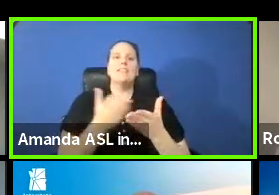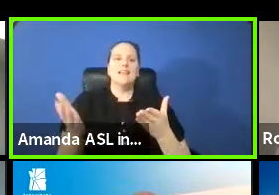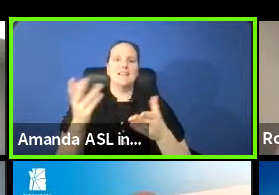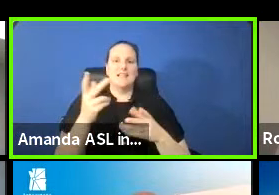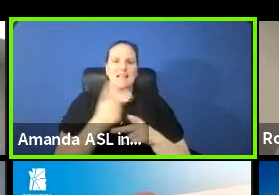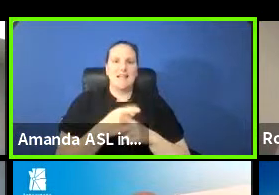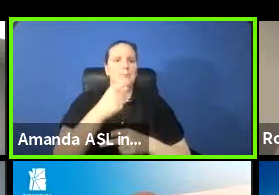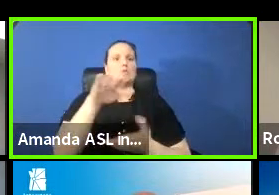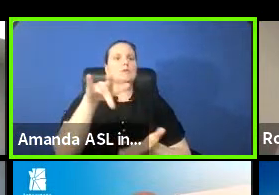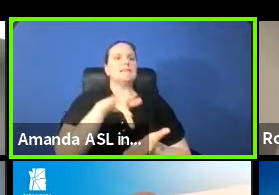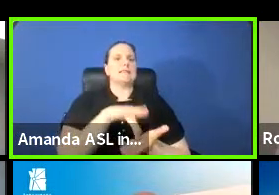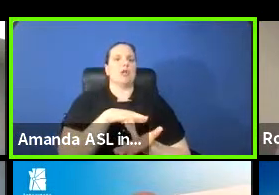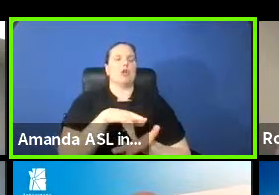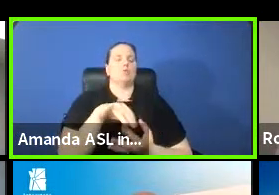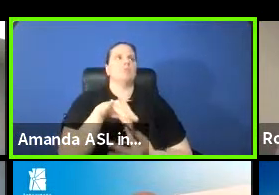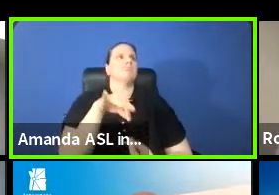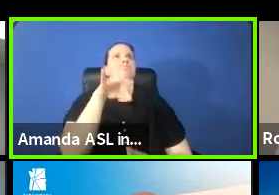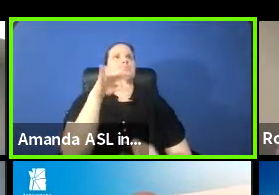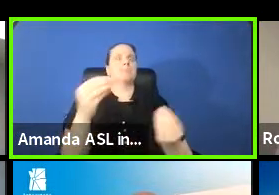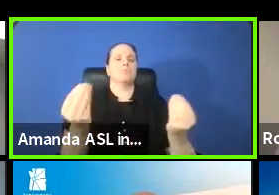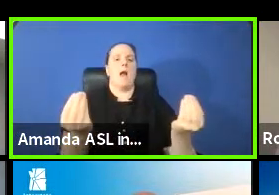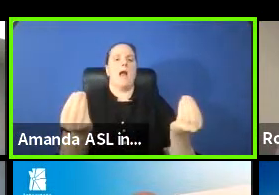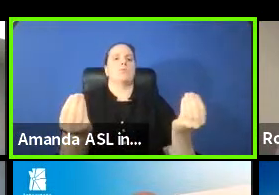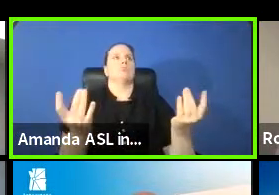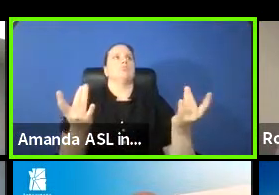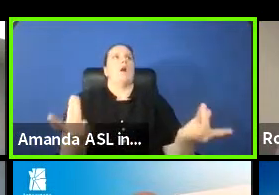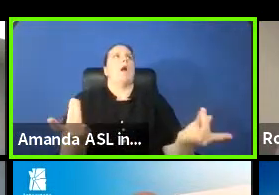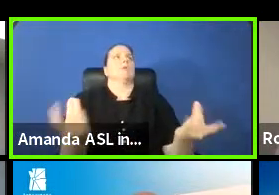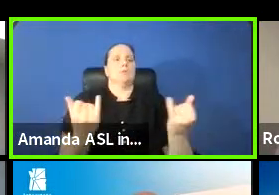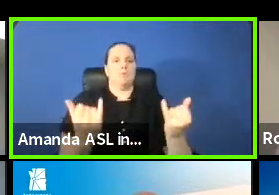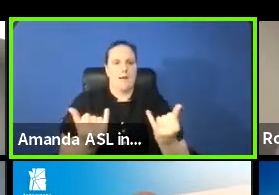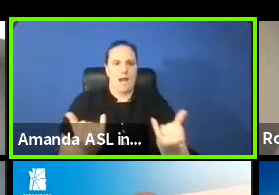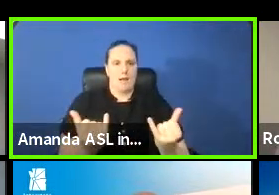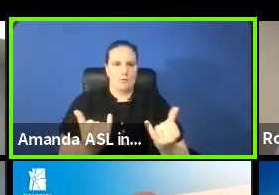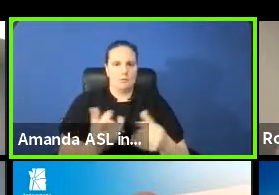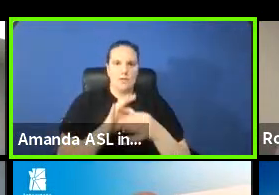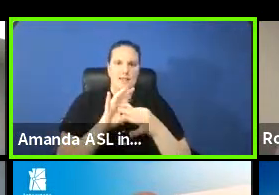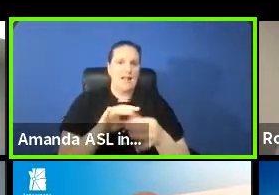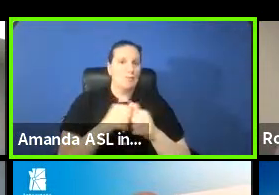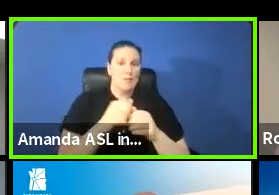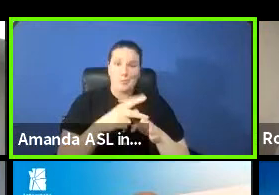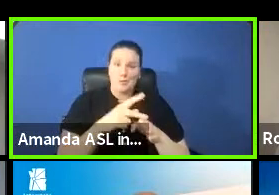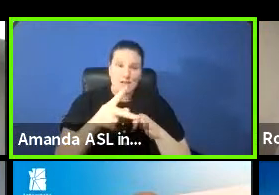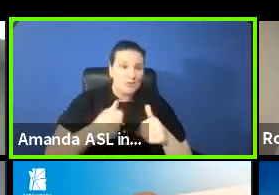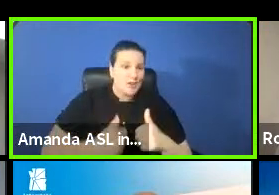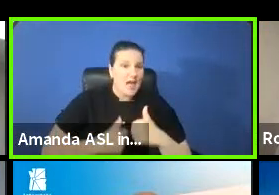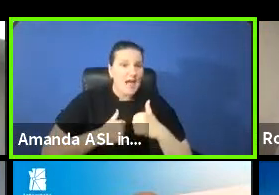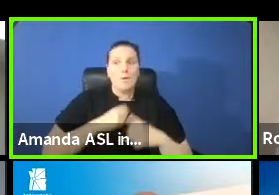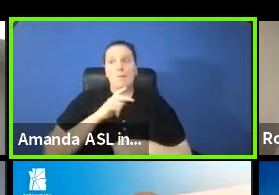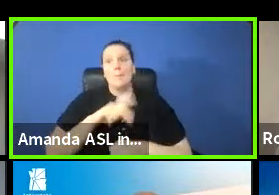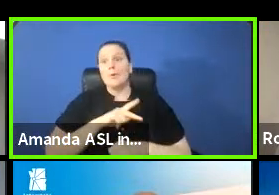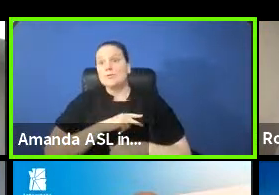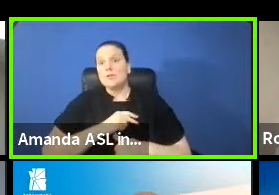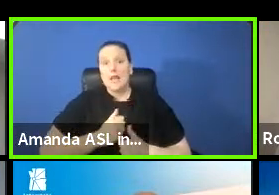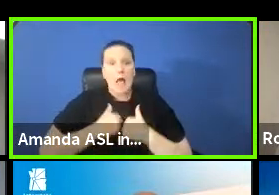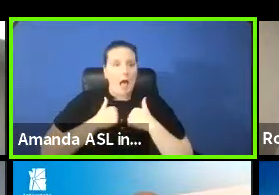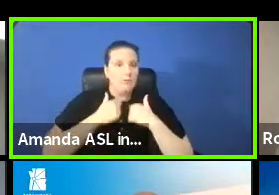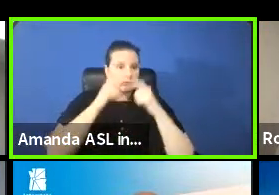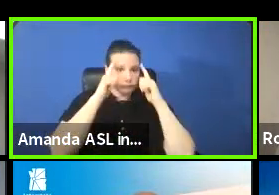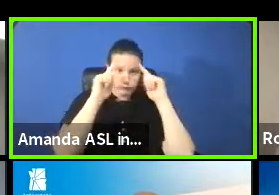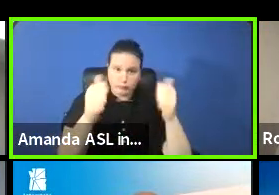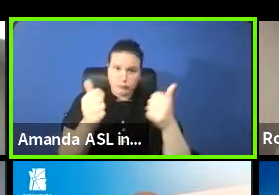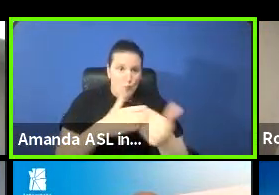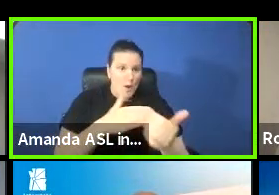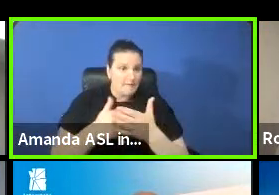you centered or grounded right now? And this could be related to your professional life, your personal life, whatever that